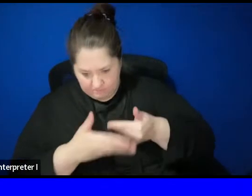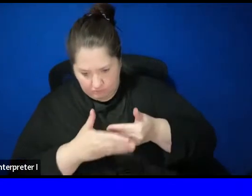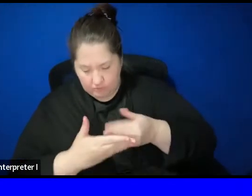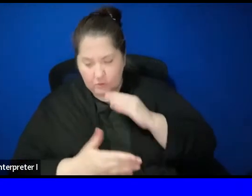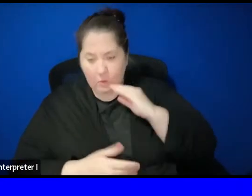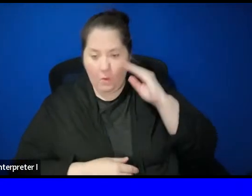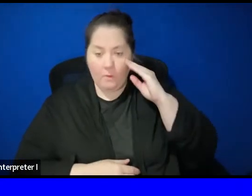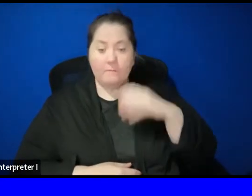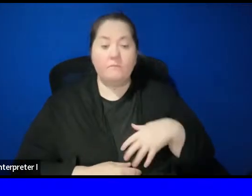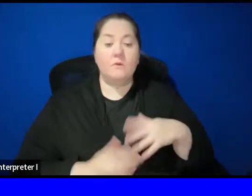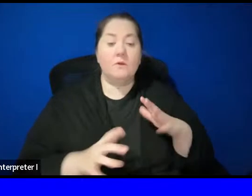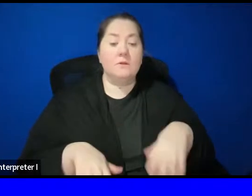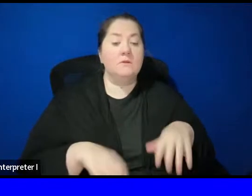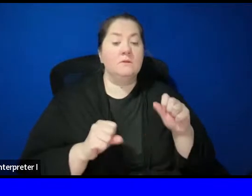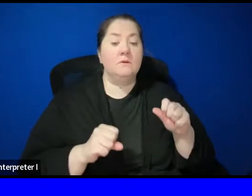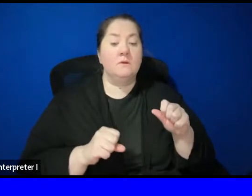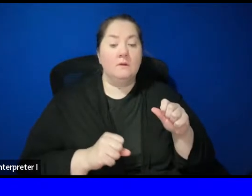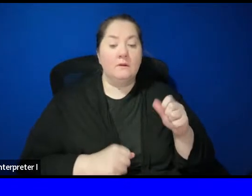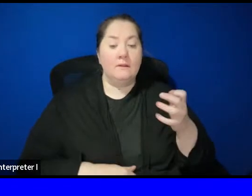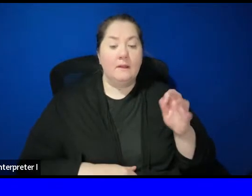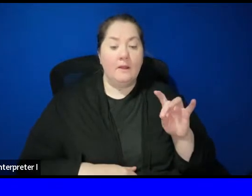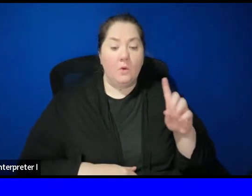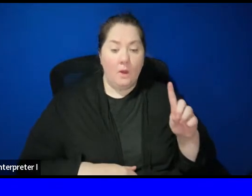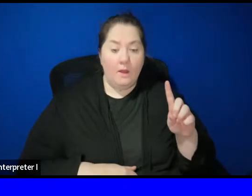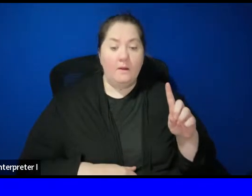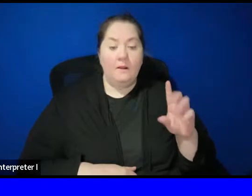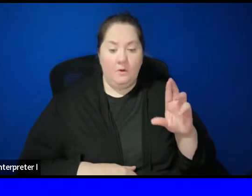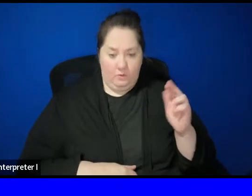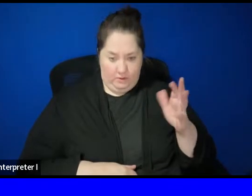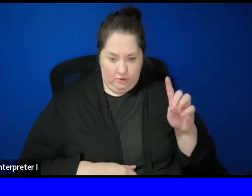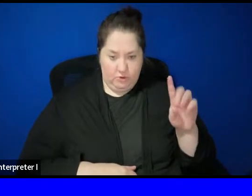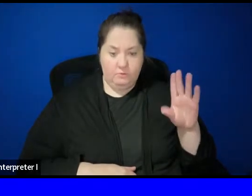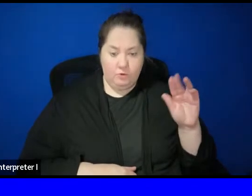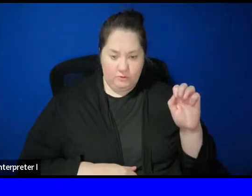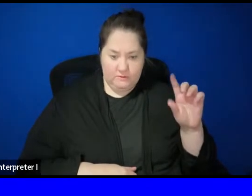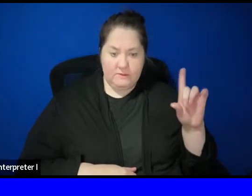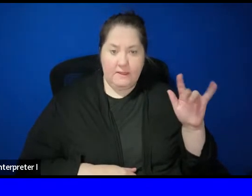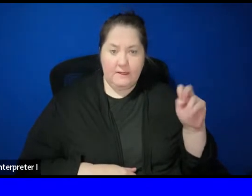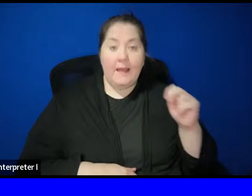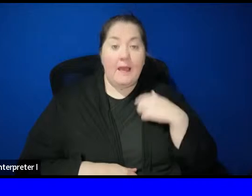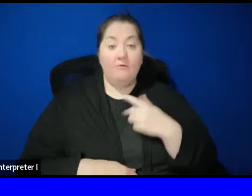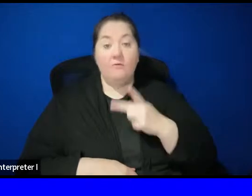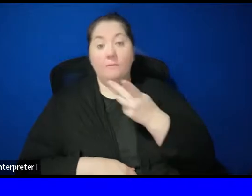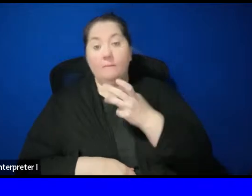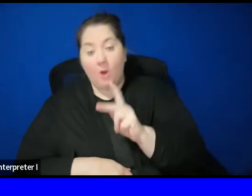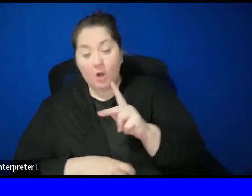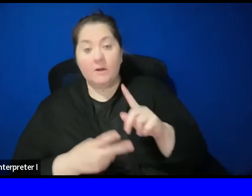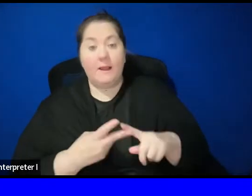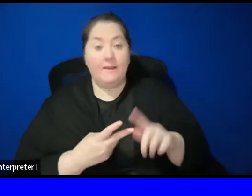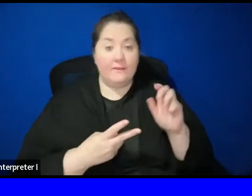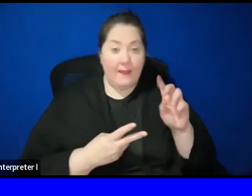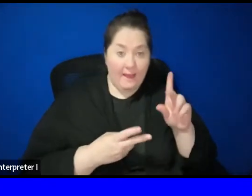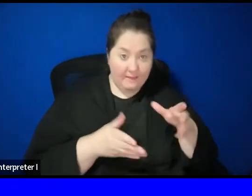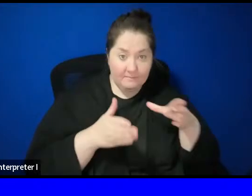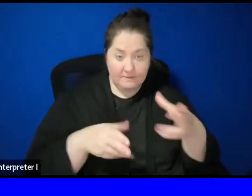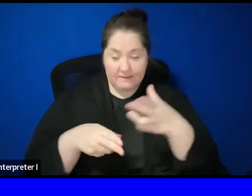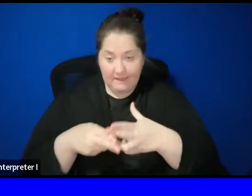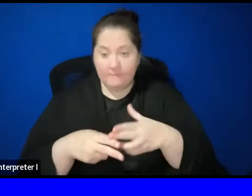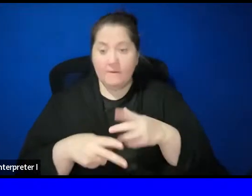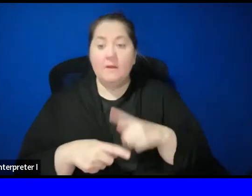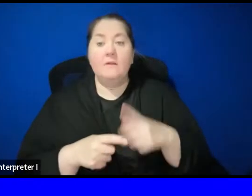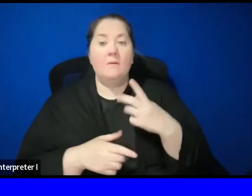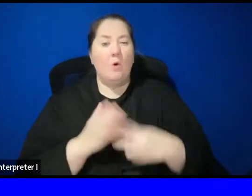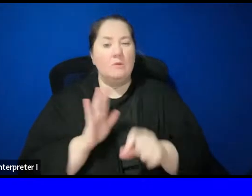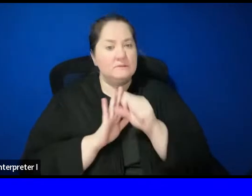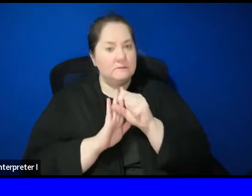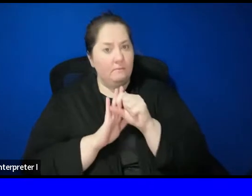the Richard Bruce Sladen Resolution in 1981 to support having the park and alley be named in his honor. While the park and alley are symbolically named in